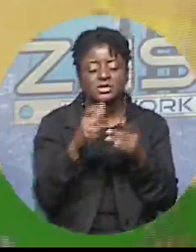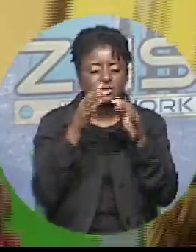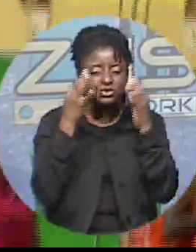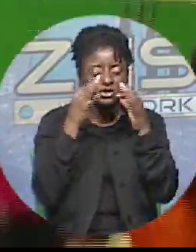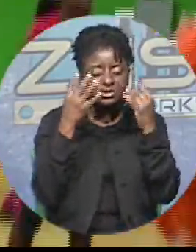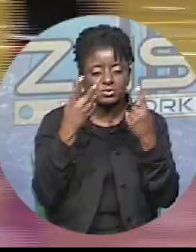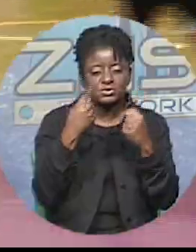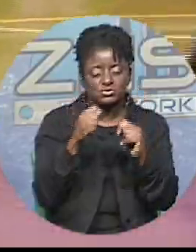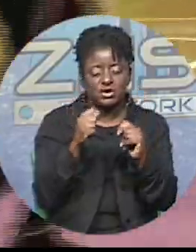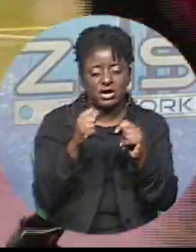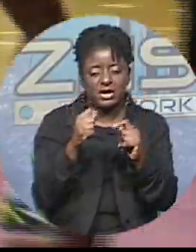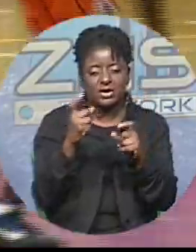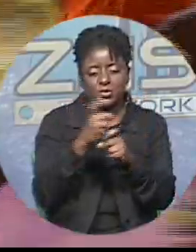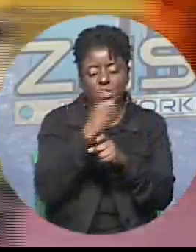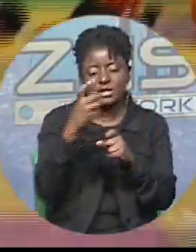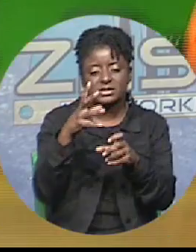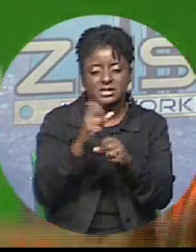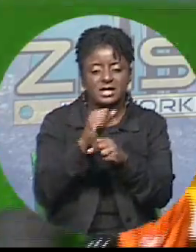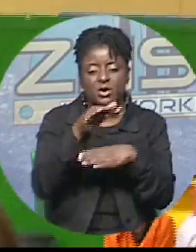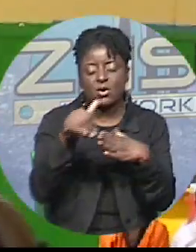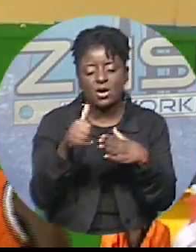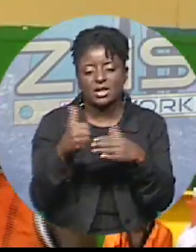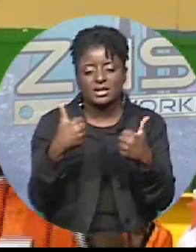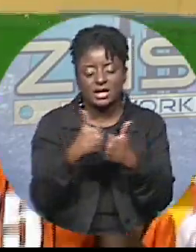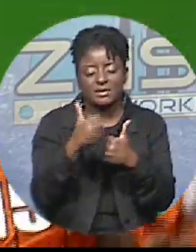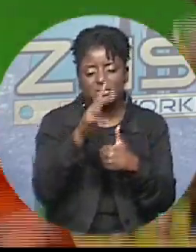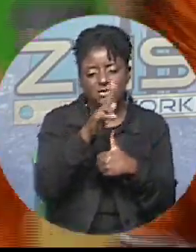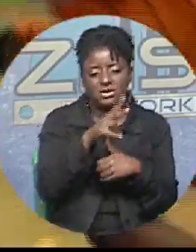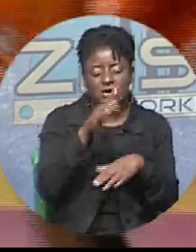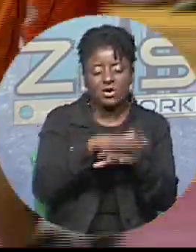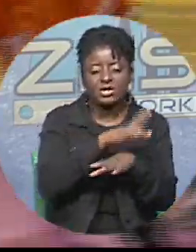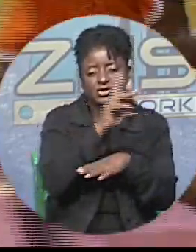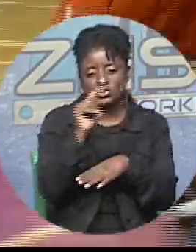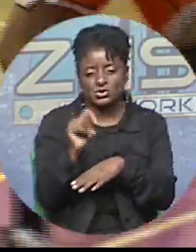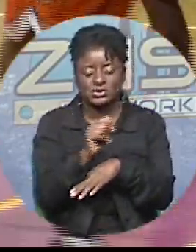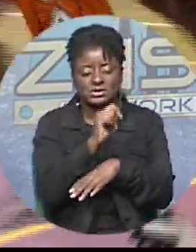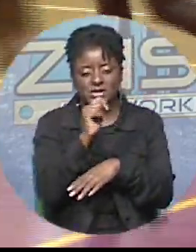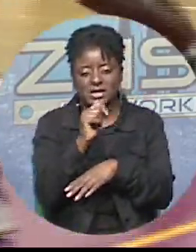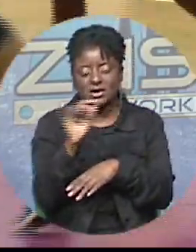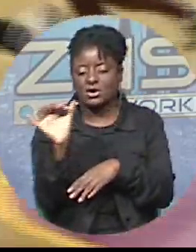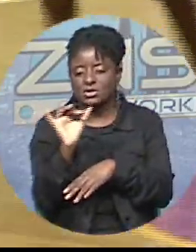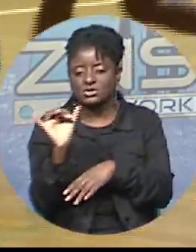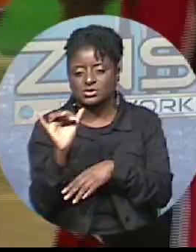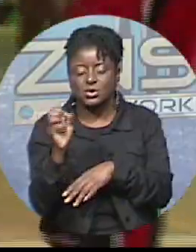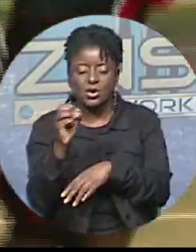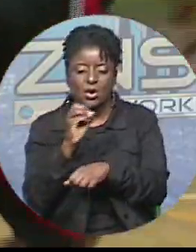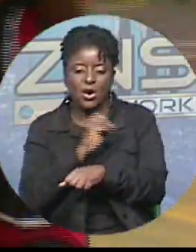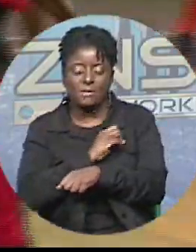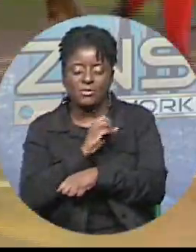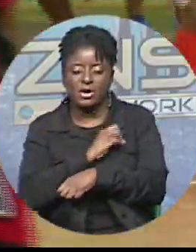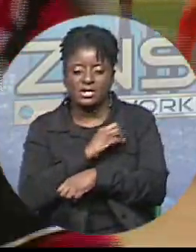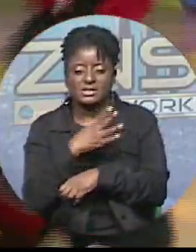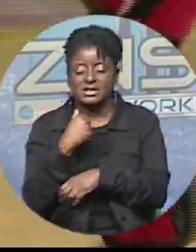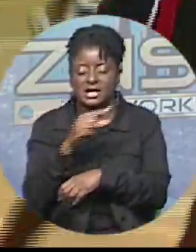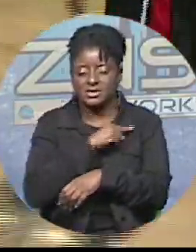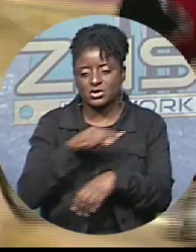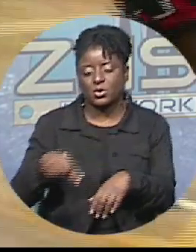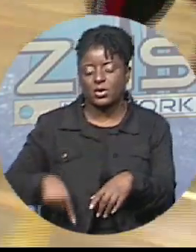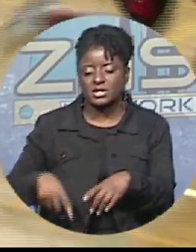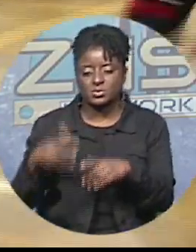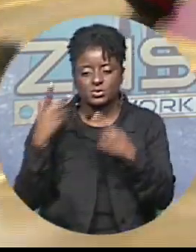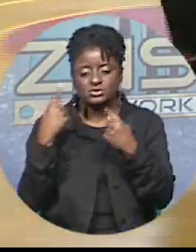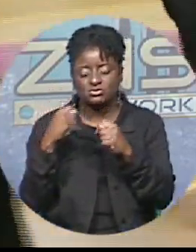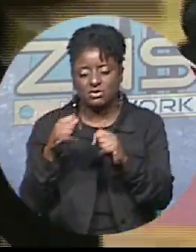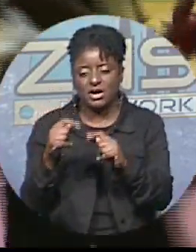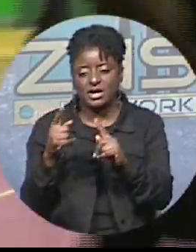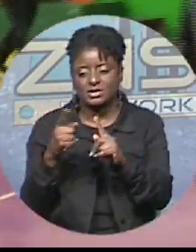the winner-take-all Game 3 on Tuesday. The situation much the same in the feature game. The Operators will go after the sweep, while the Queens try